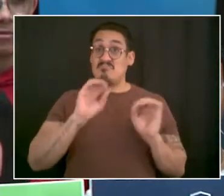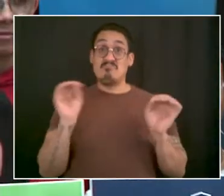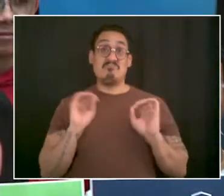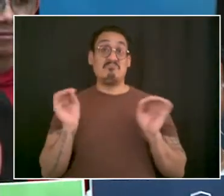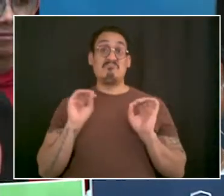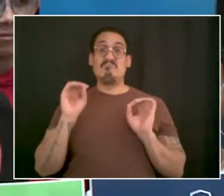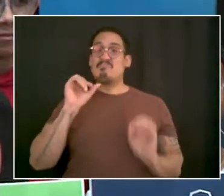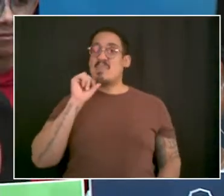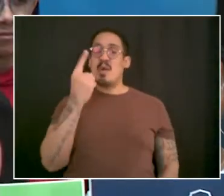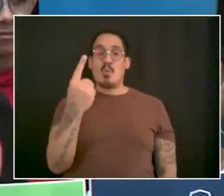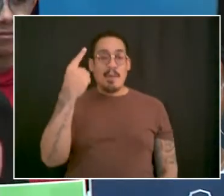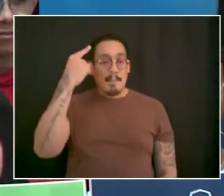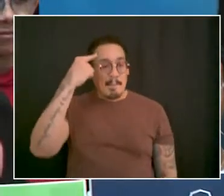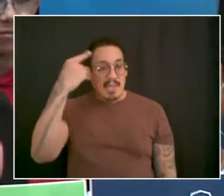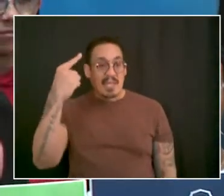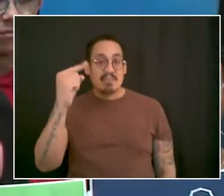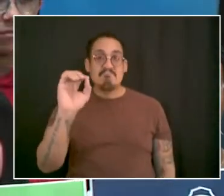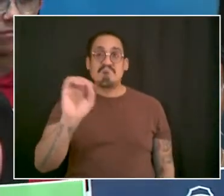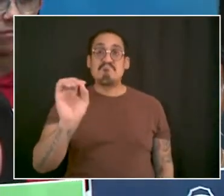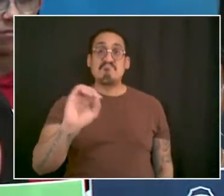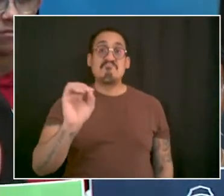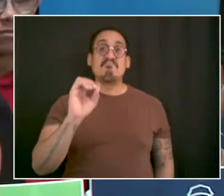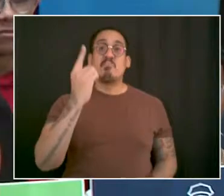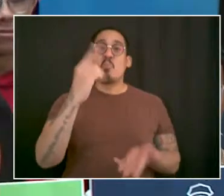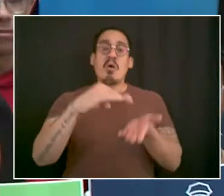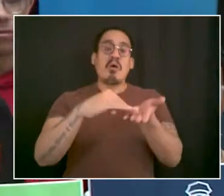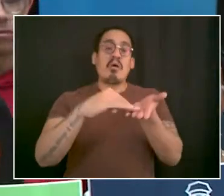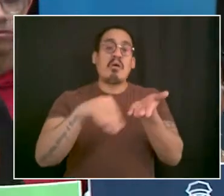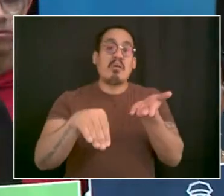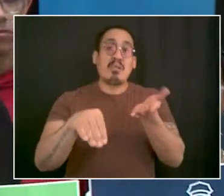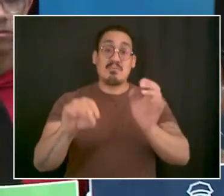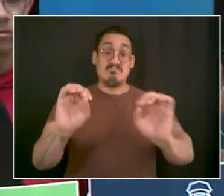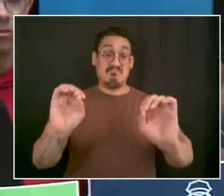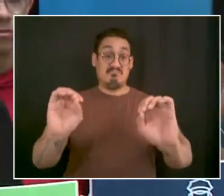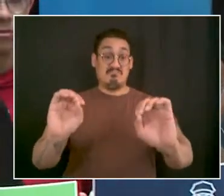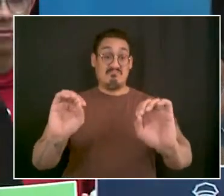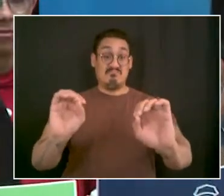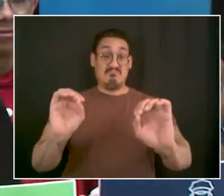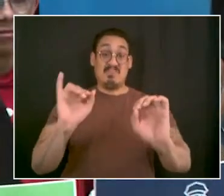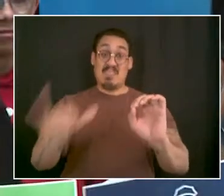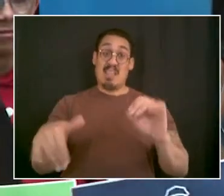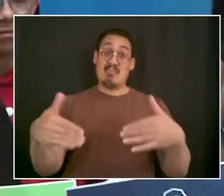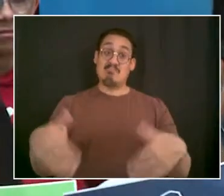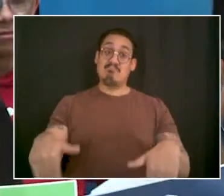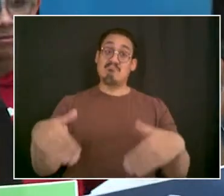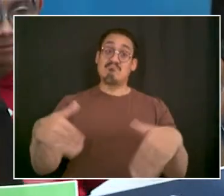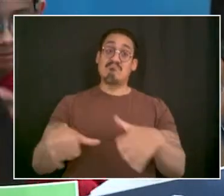one layoff of any city worker. That is impressive.